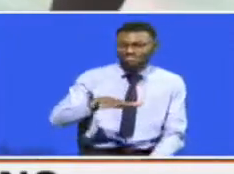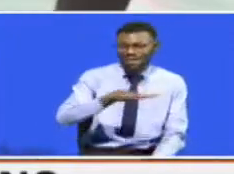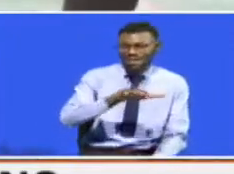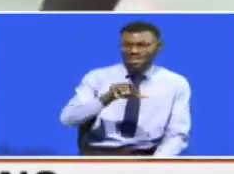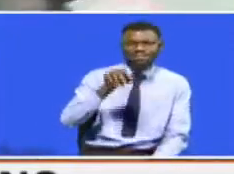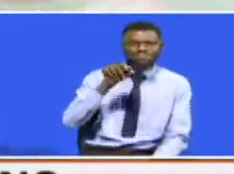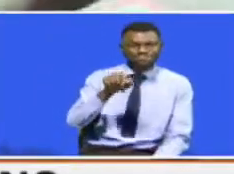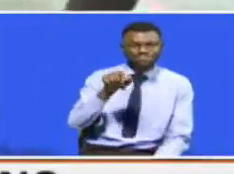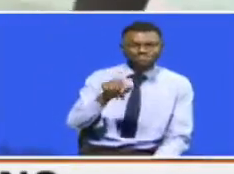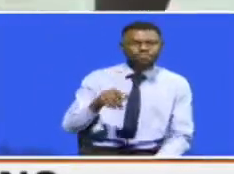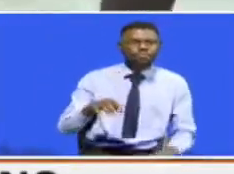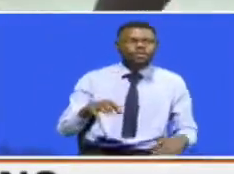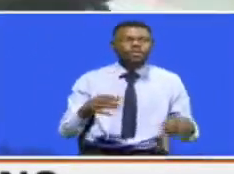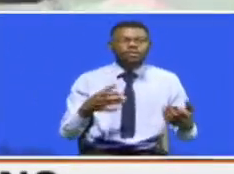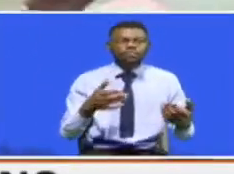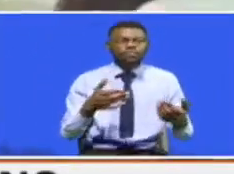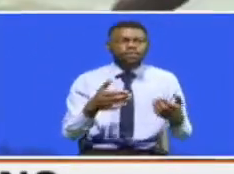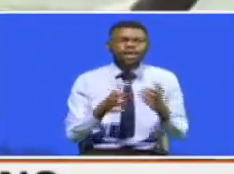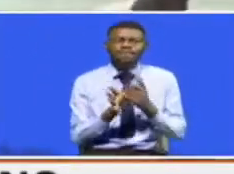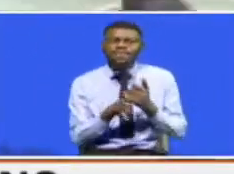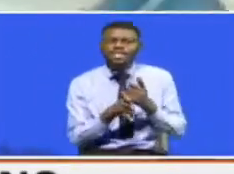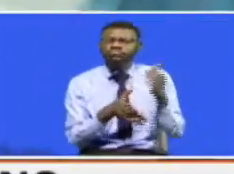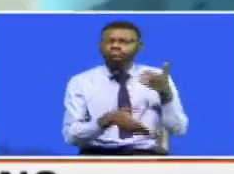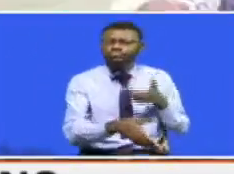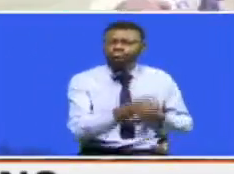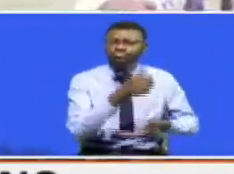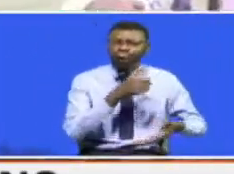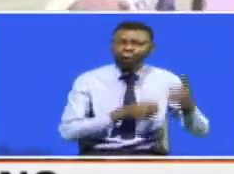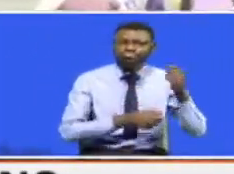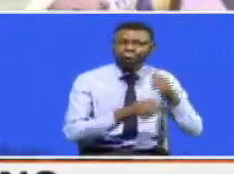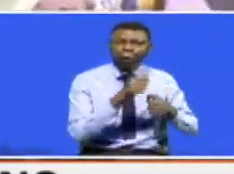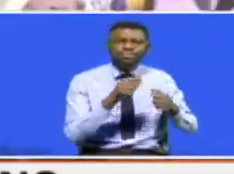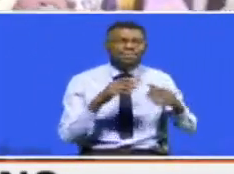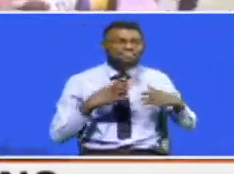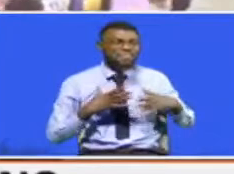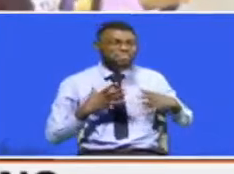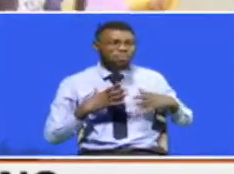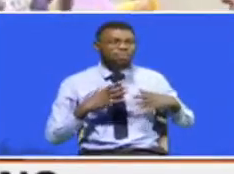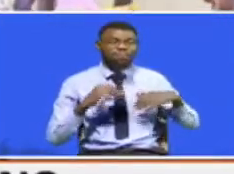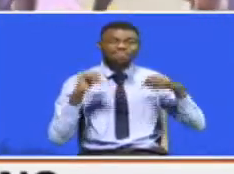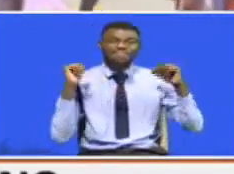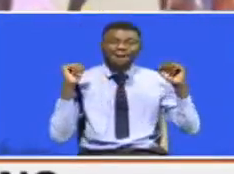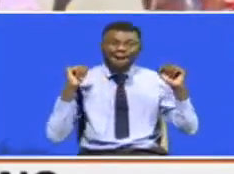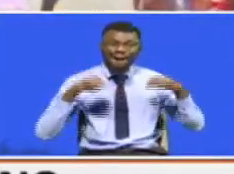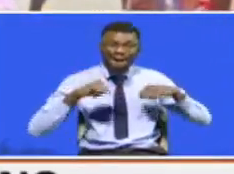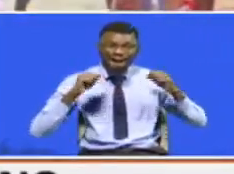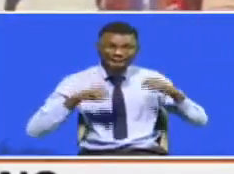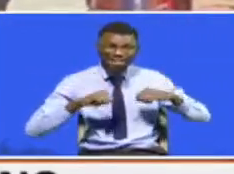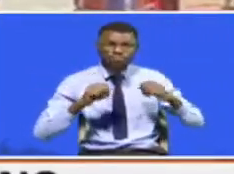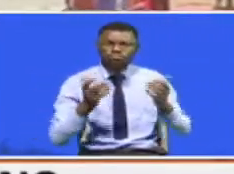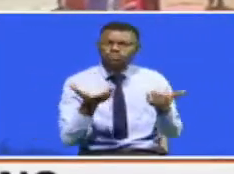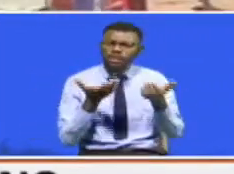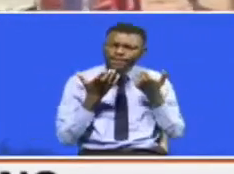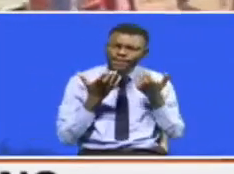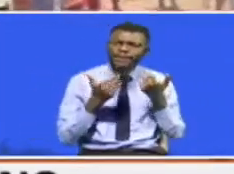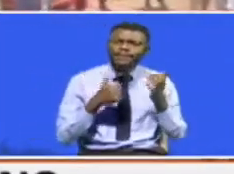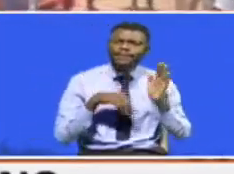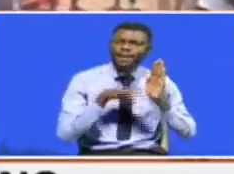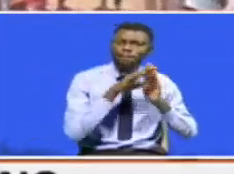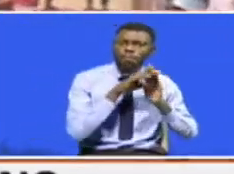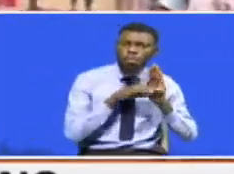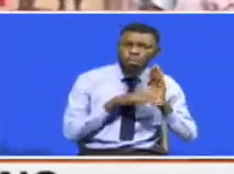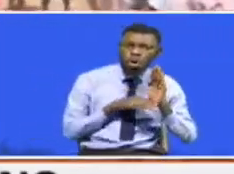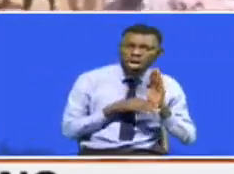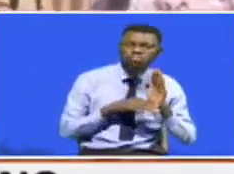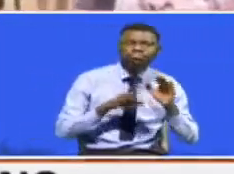fish landing sites in the county, residents here agree on the need to intensify the awareness campaign ahead of